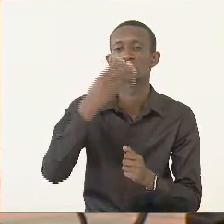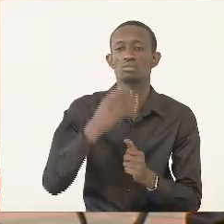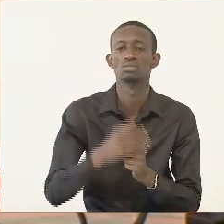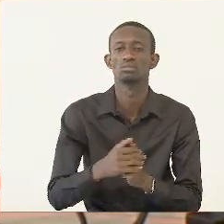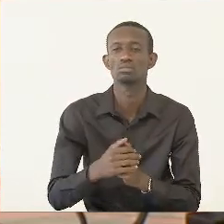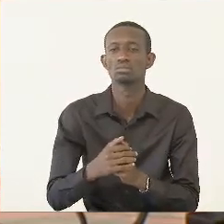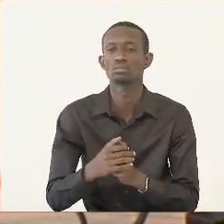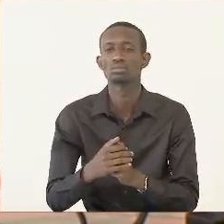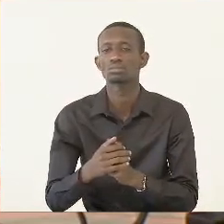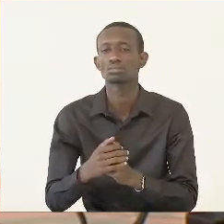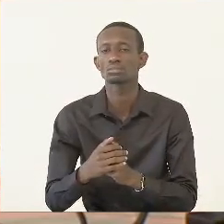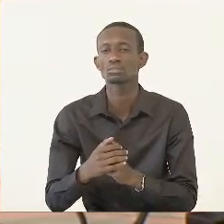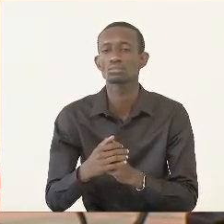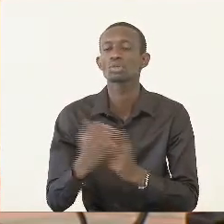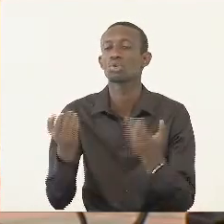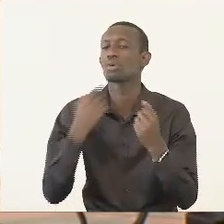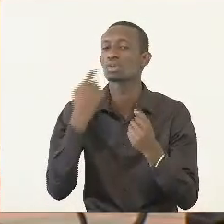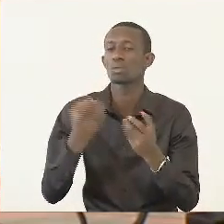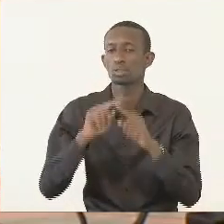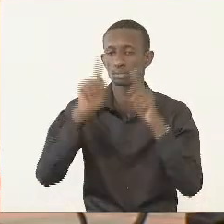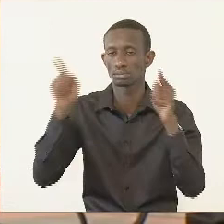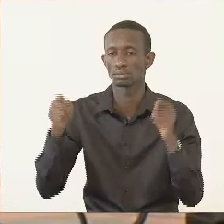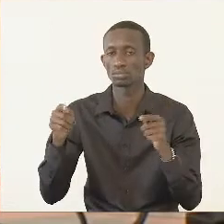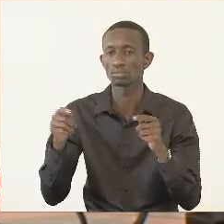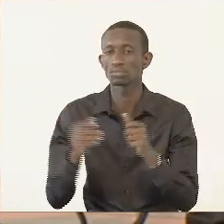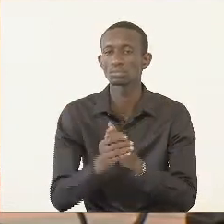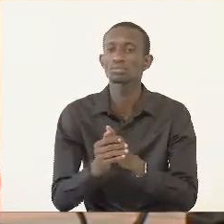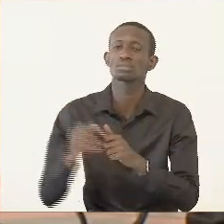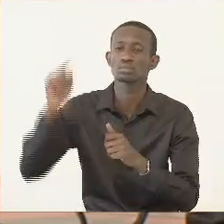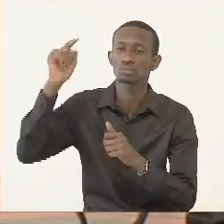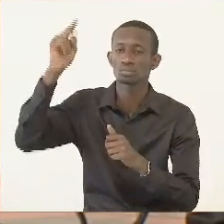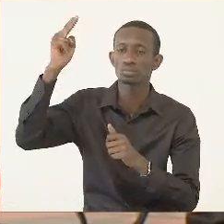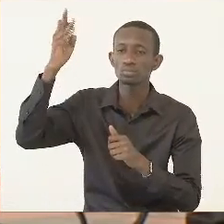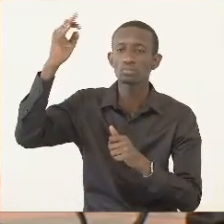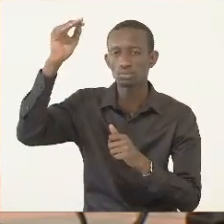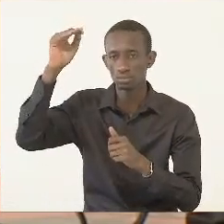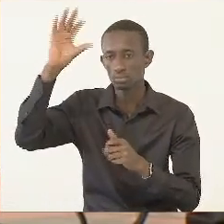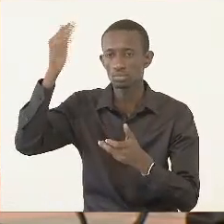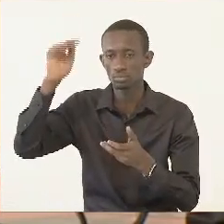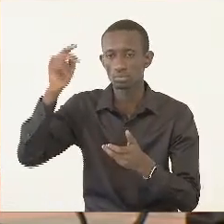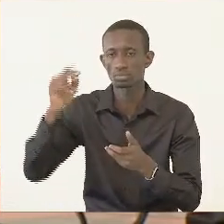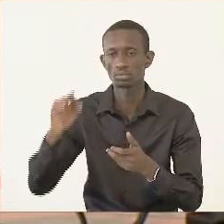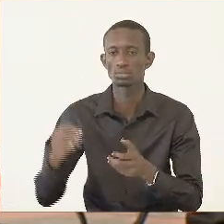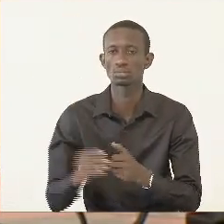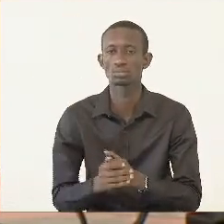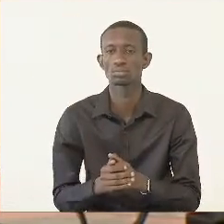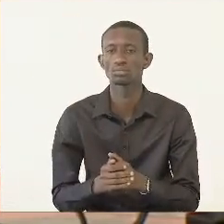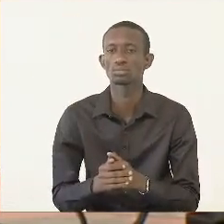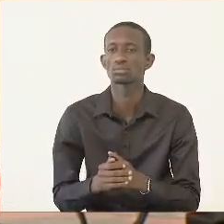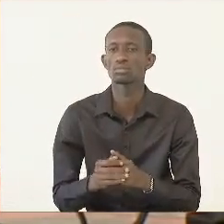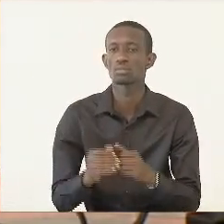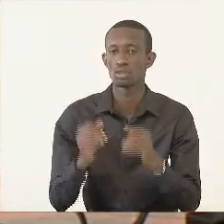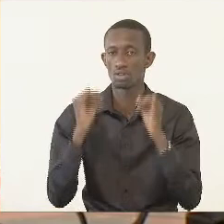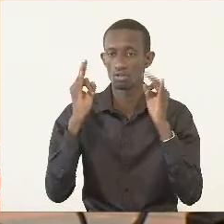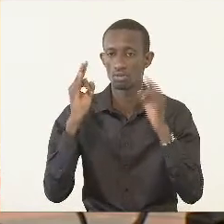having anti-parallel. Grow up, climb down. So in the strands, therefore, we don't